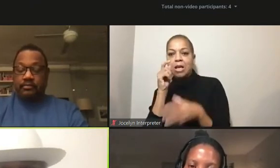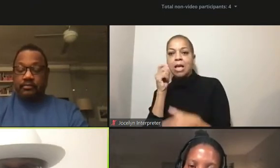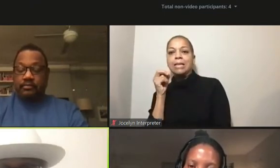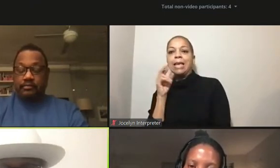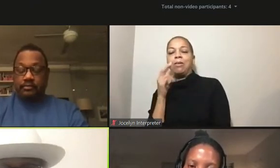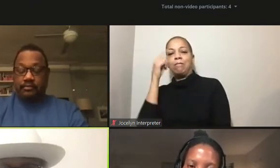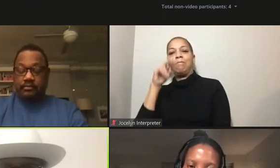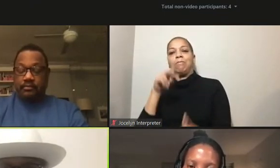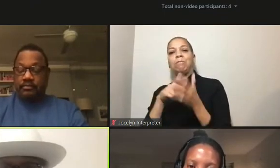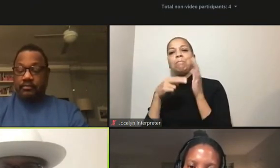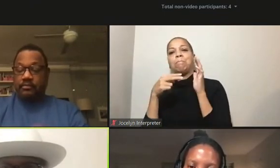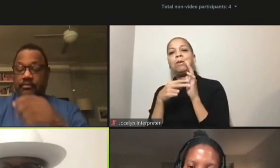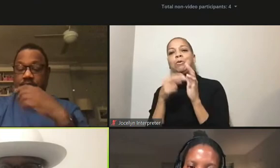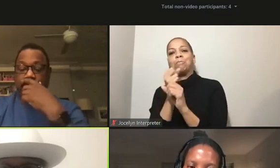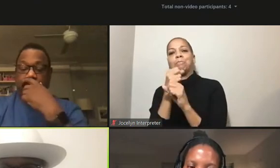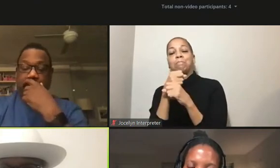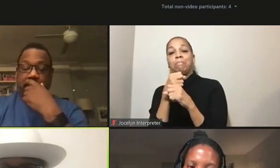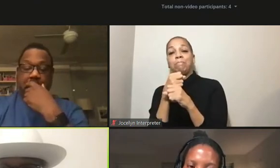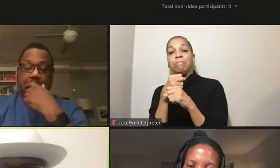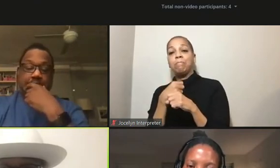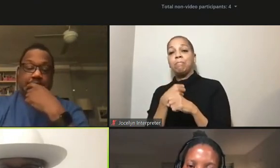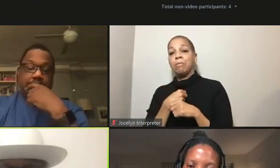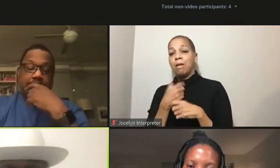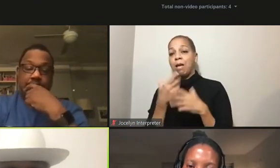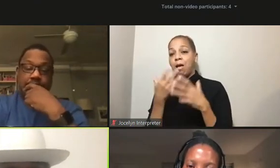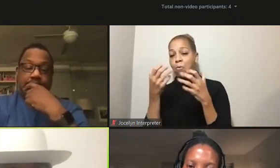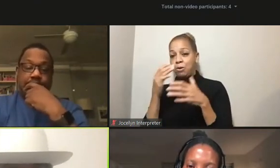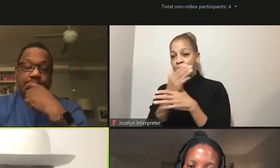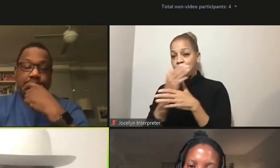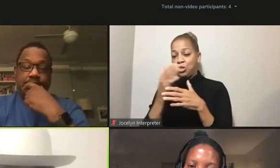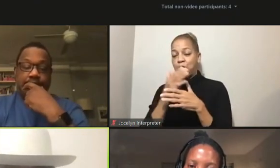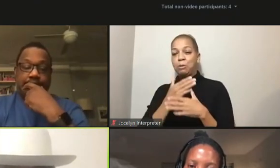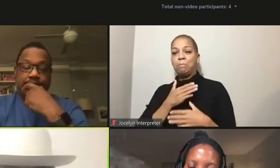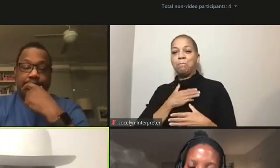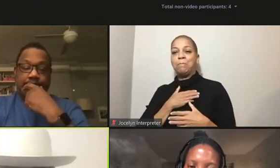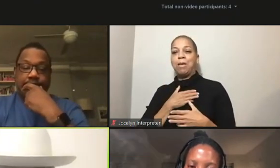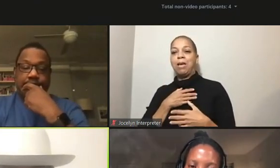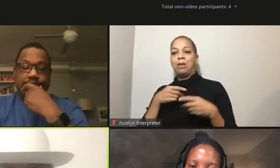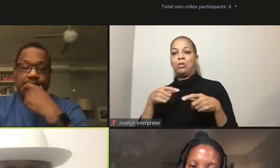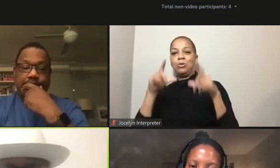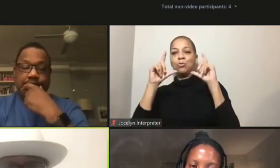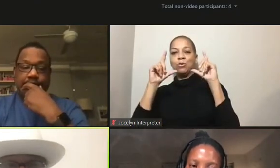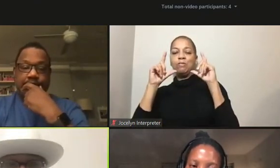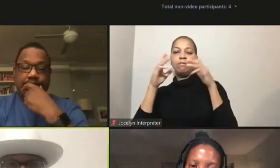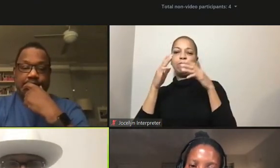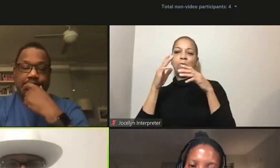making. I'd like to share my screen just for a moment.